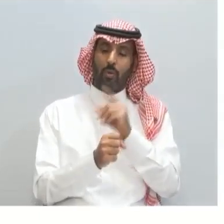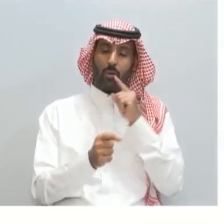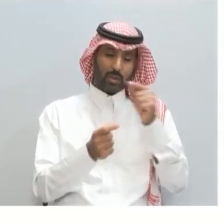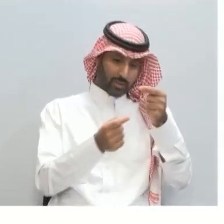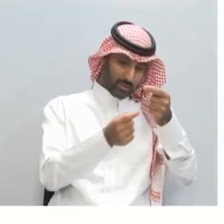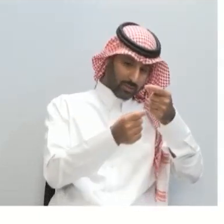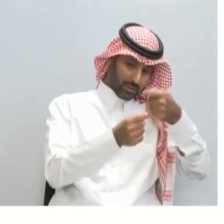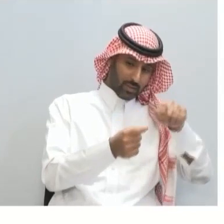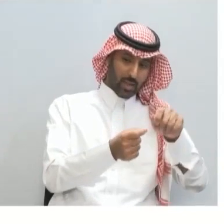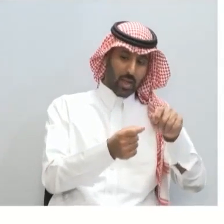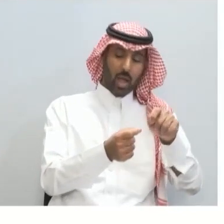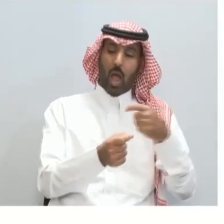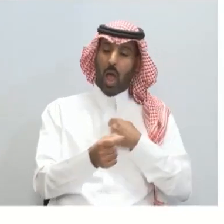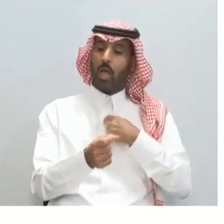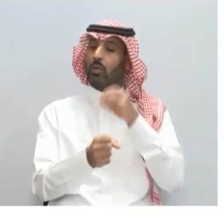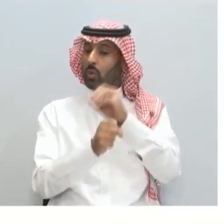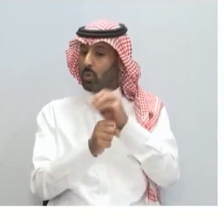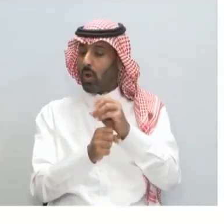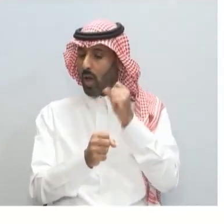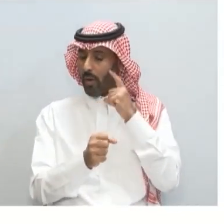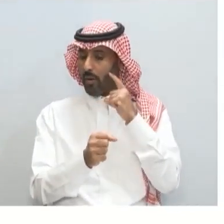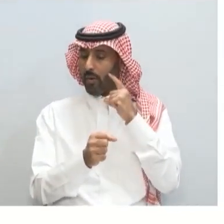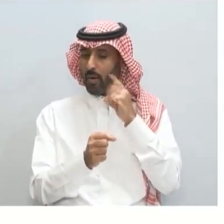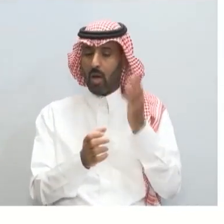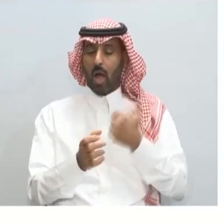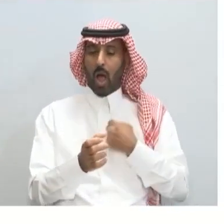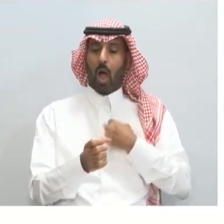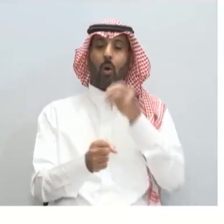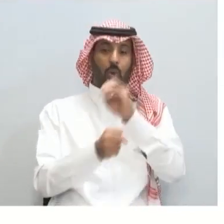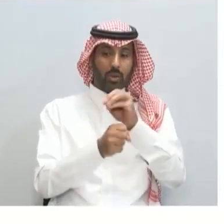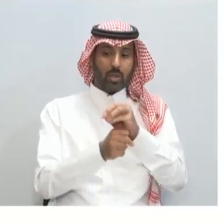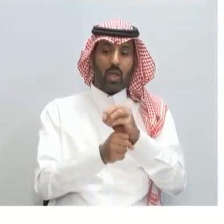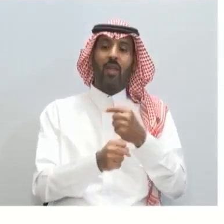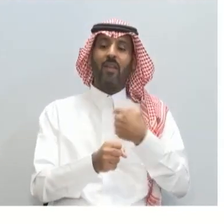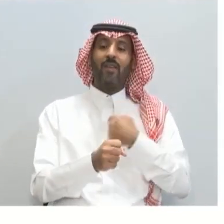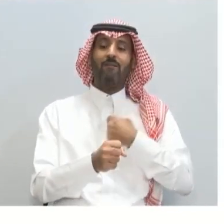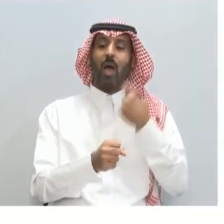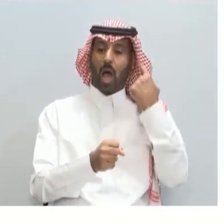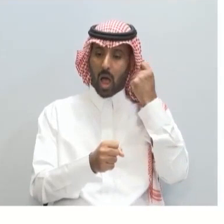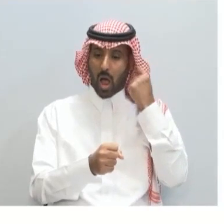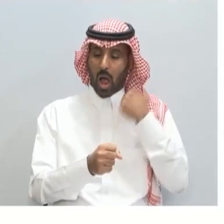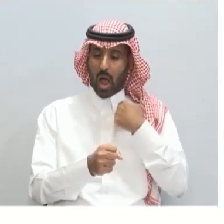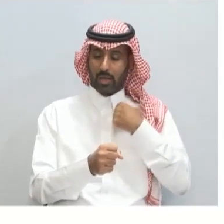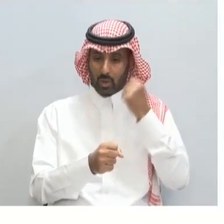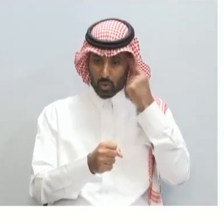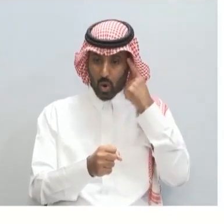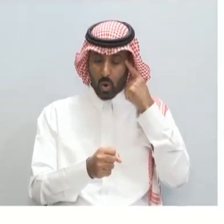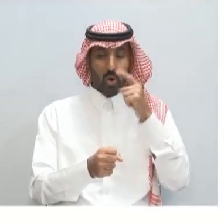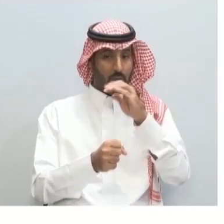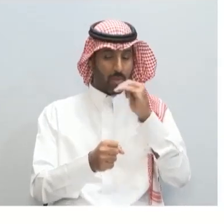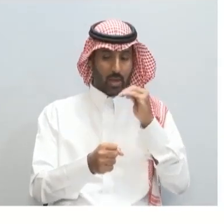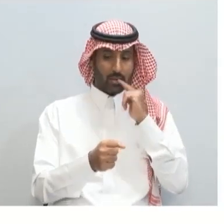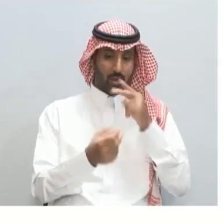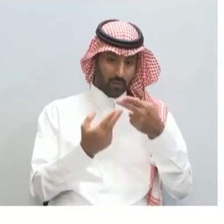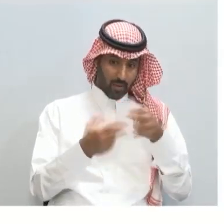if I know the answer I tell you or you can say I tell you if I know the answer but if you begin with the